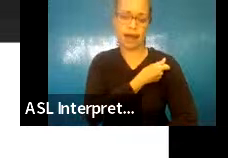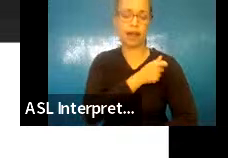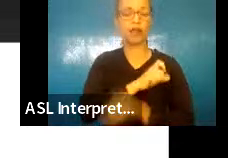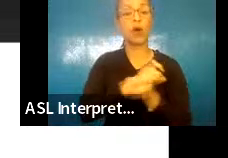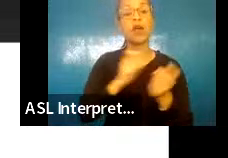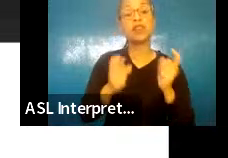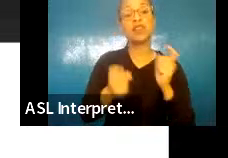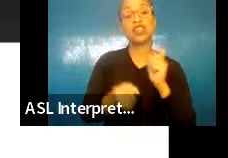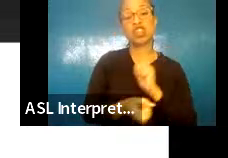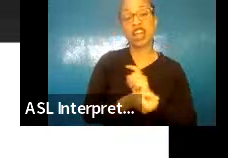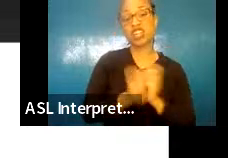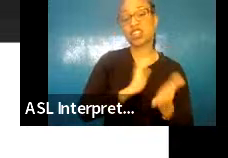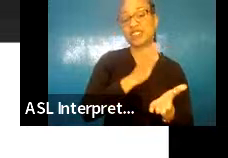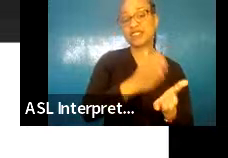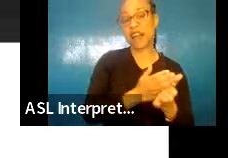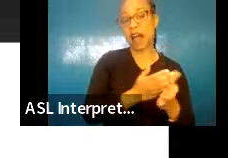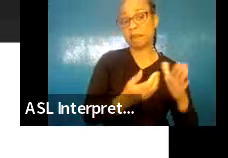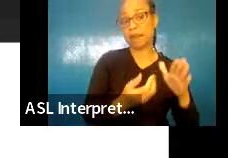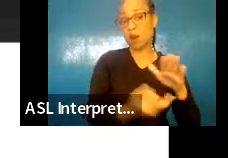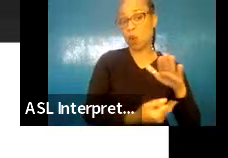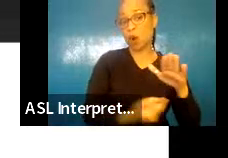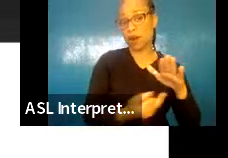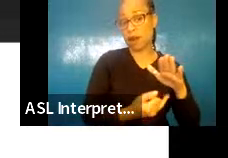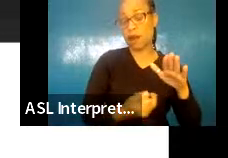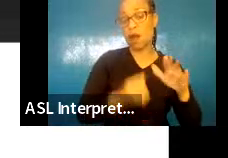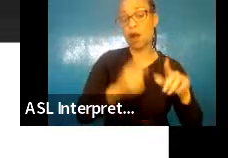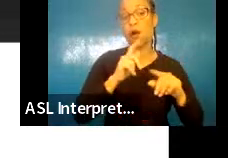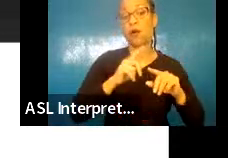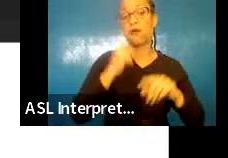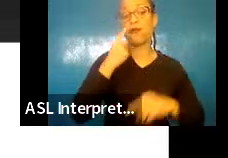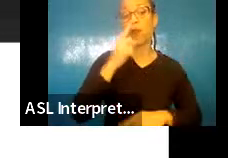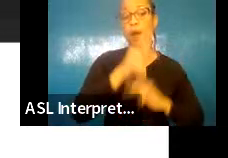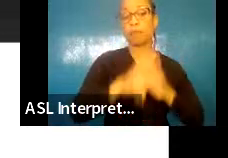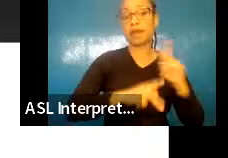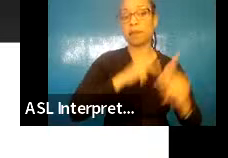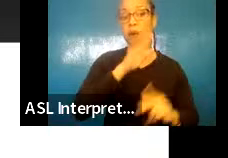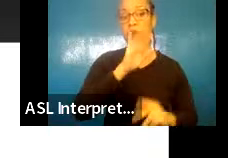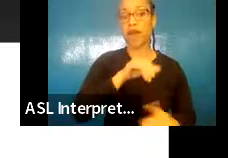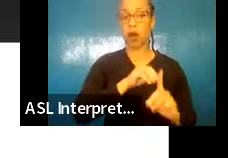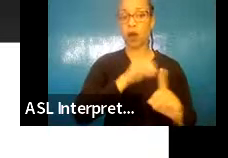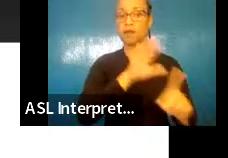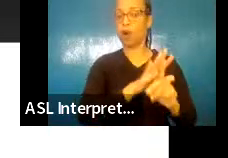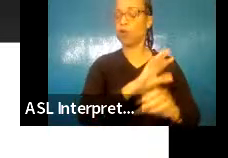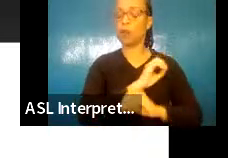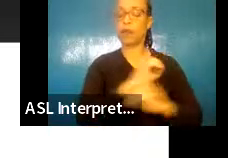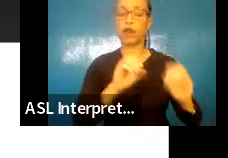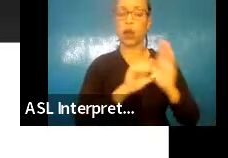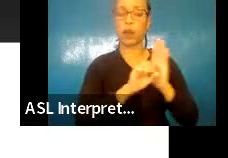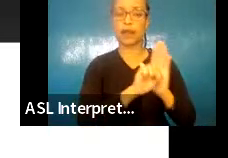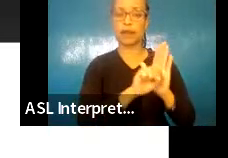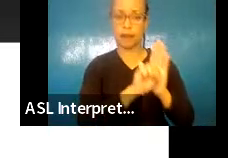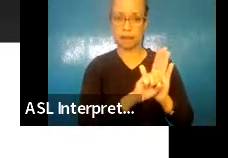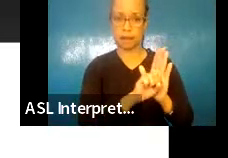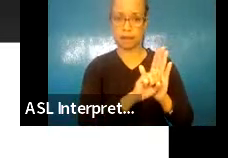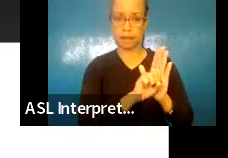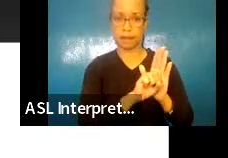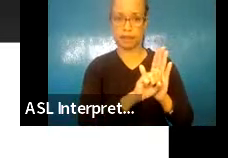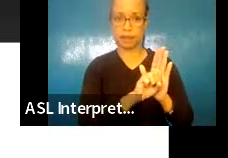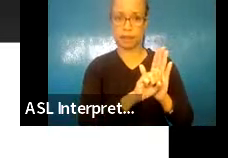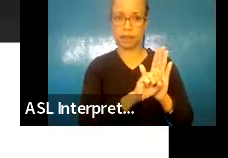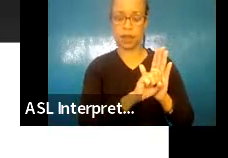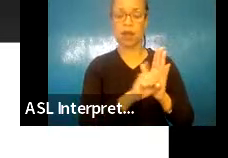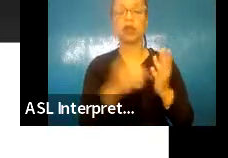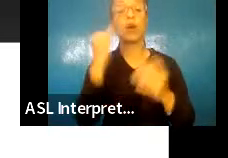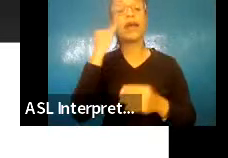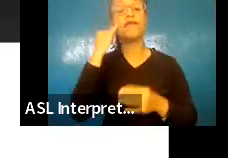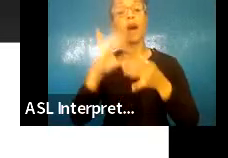removing quarantine for asymptomatic exposed unvaccinated people, if you want comments, could you send